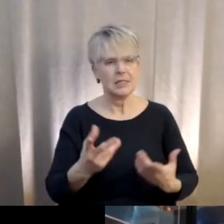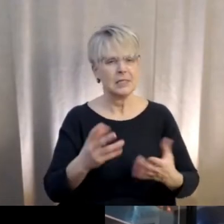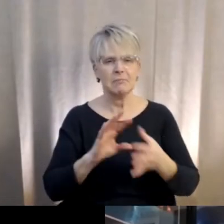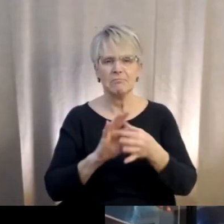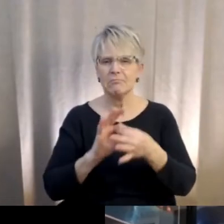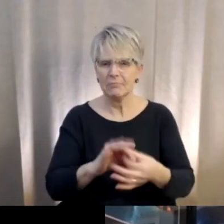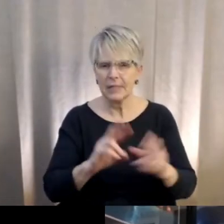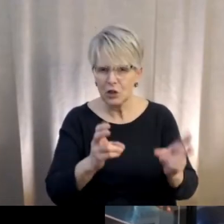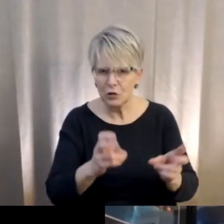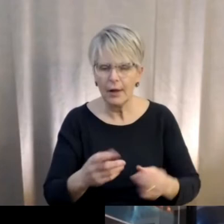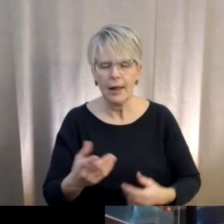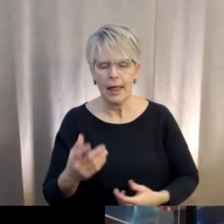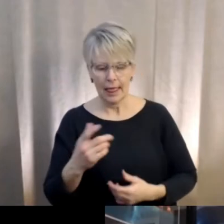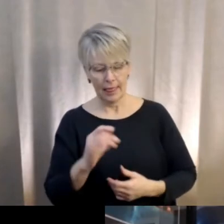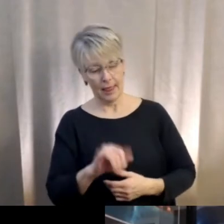really looking for